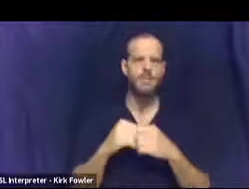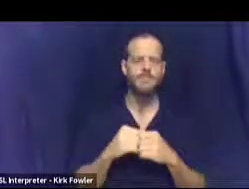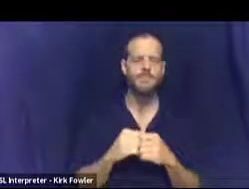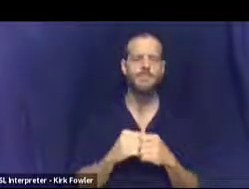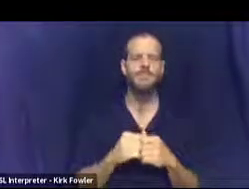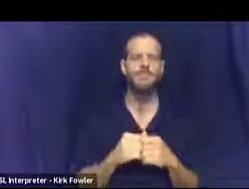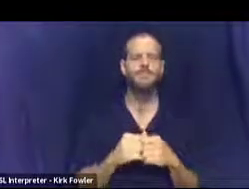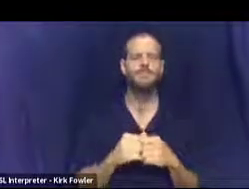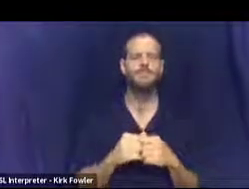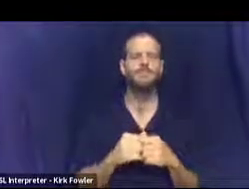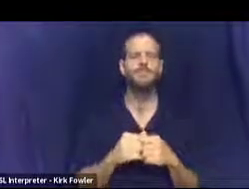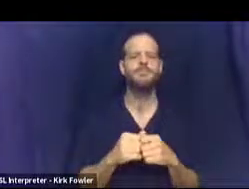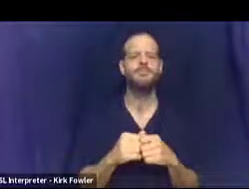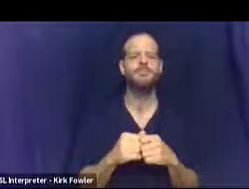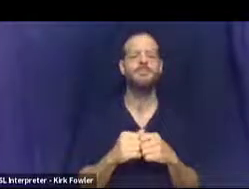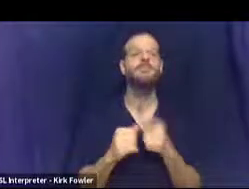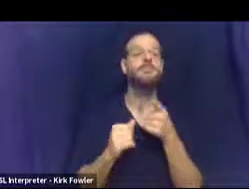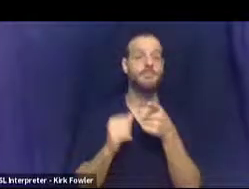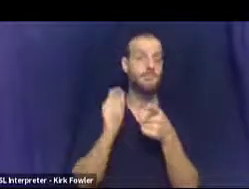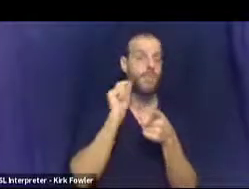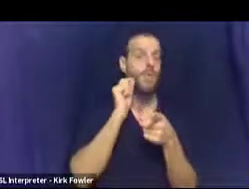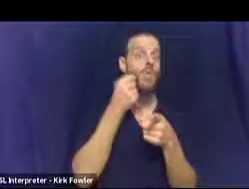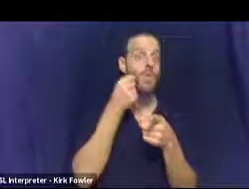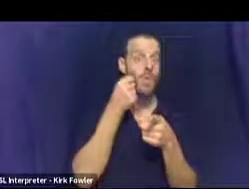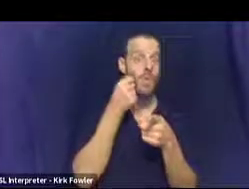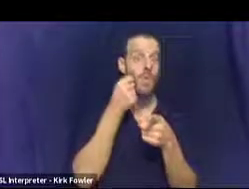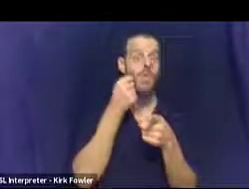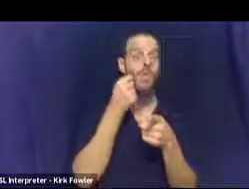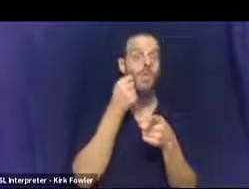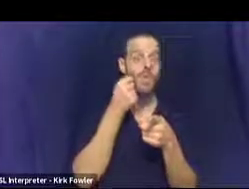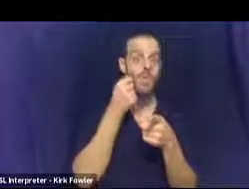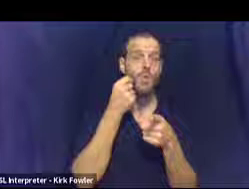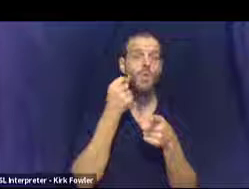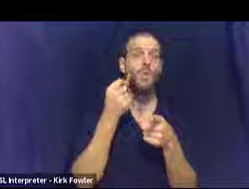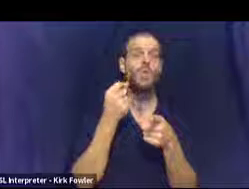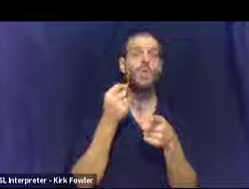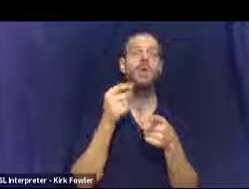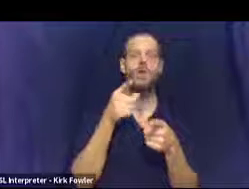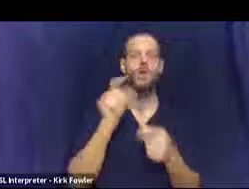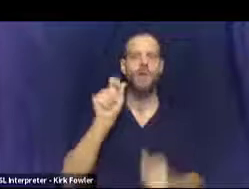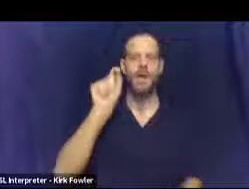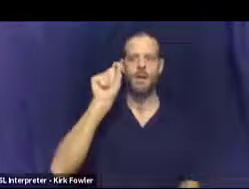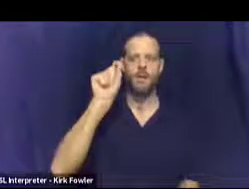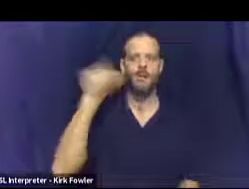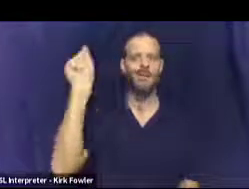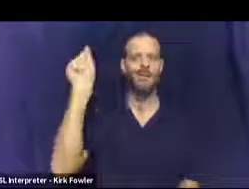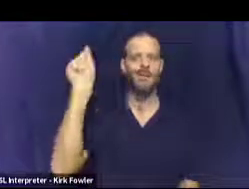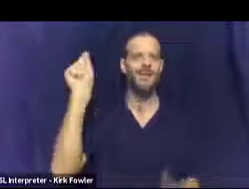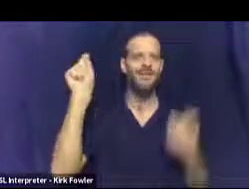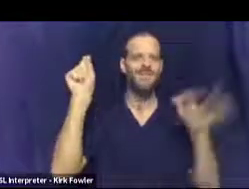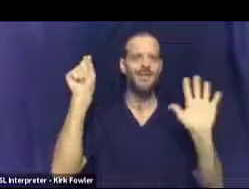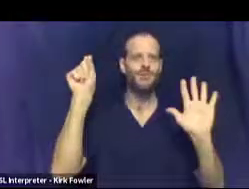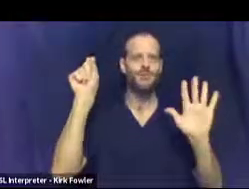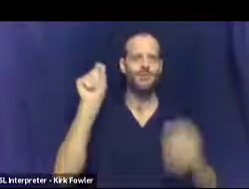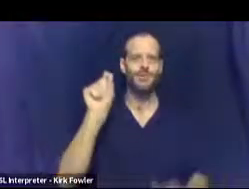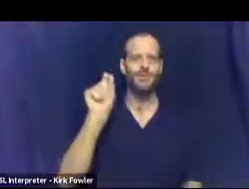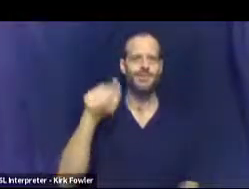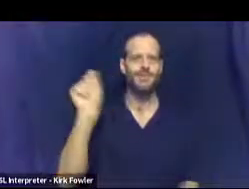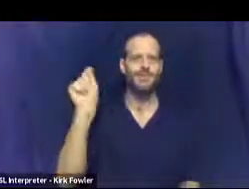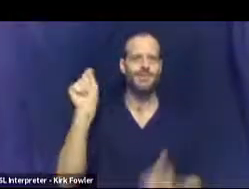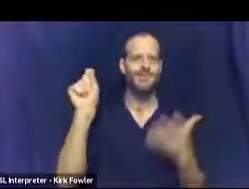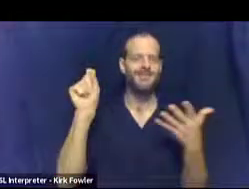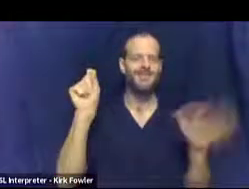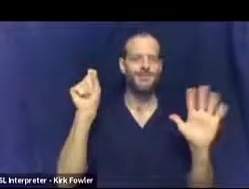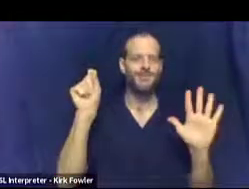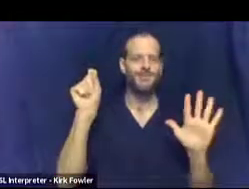The cool thing about iPrompts that if it still exists is you could check off the activities as you go, but it also has this nice color coded timer. So if a child